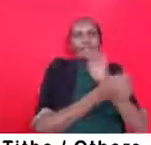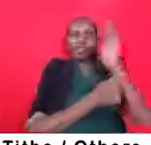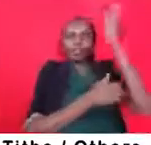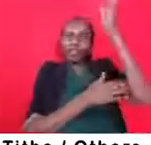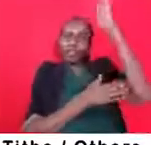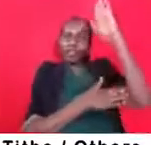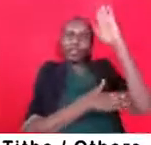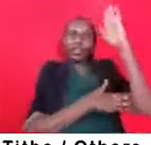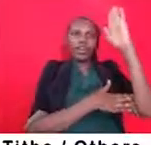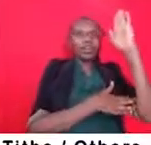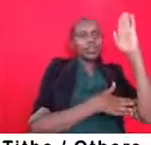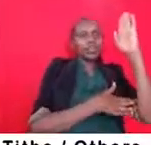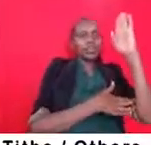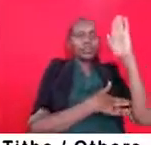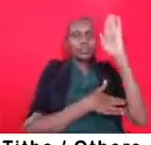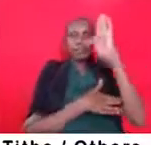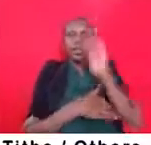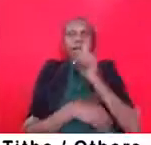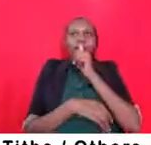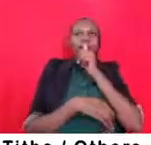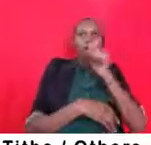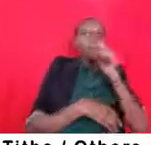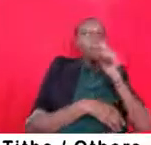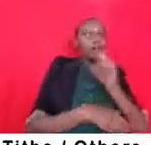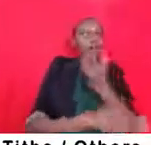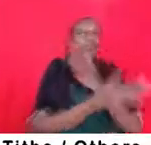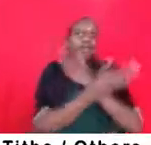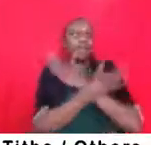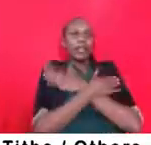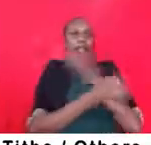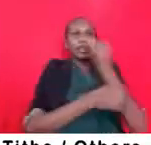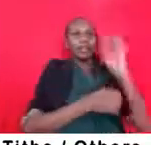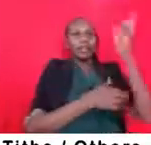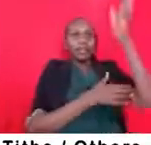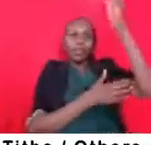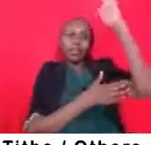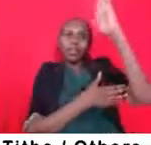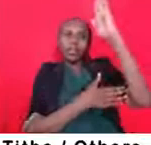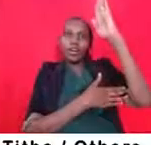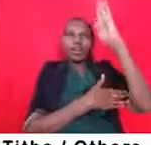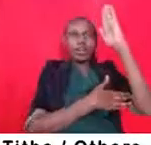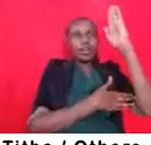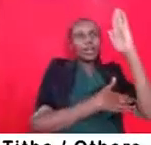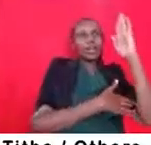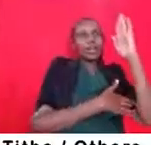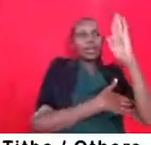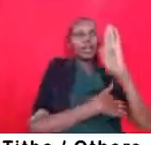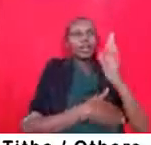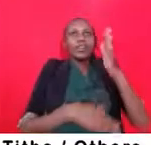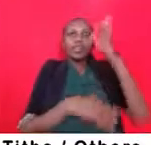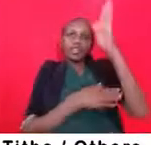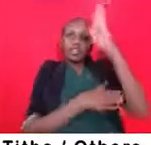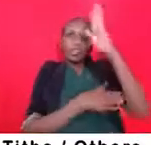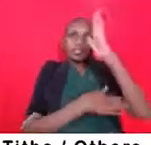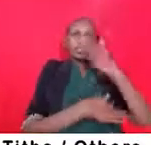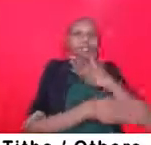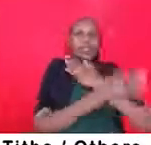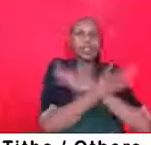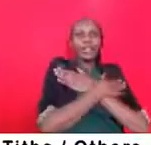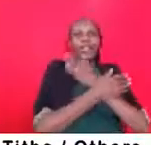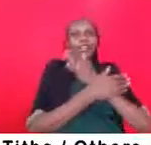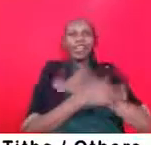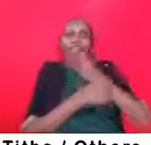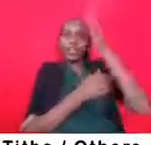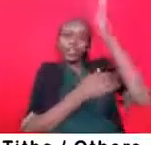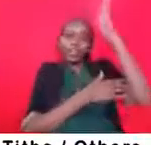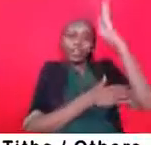friend of God. I am a friend of God. I am a